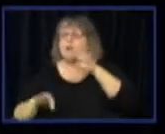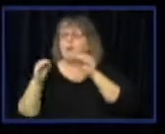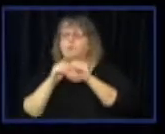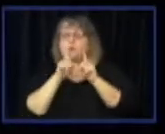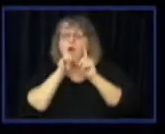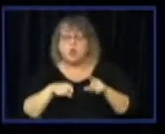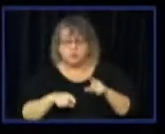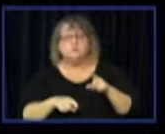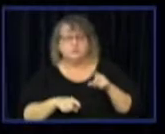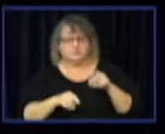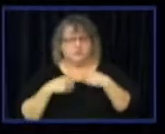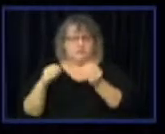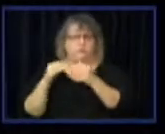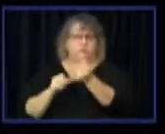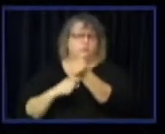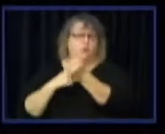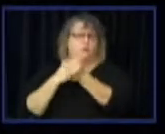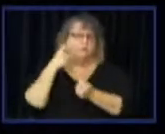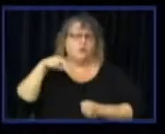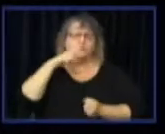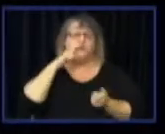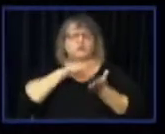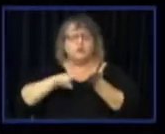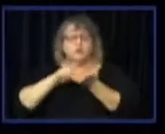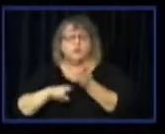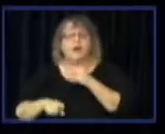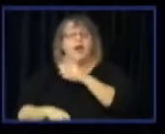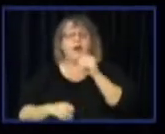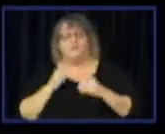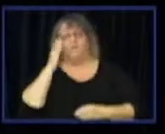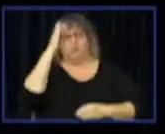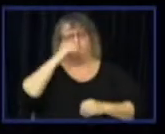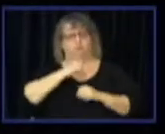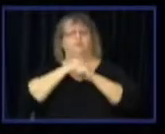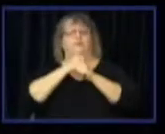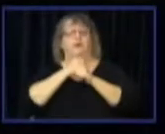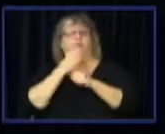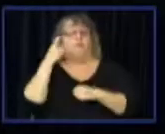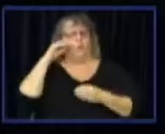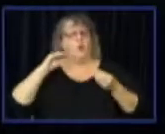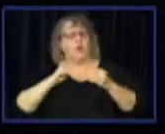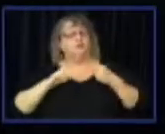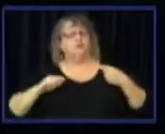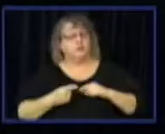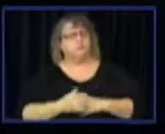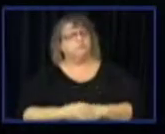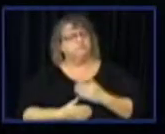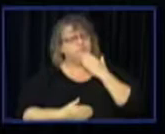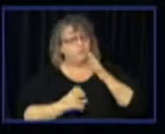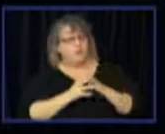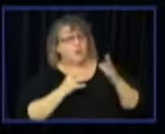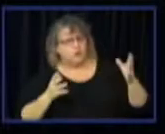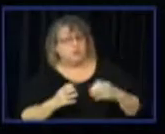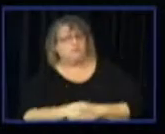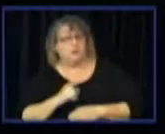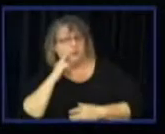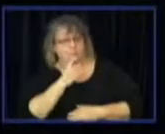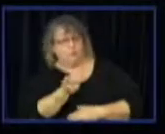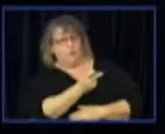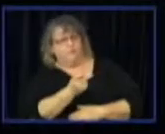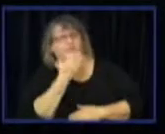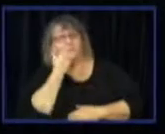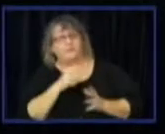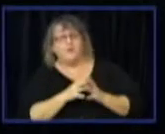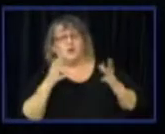survivors, and hopefully also prevent future injuries. Well, thank you very much to both of